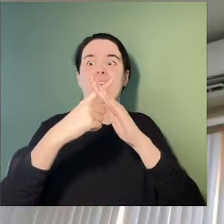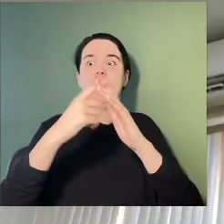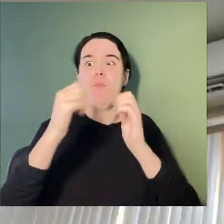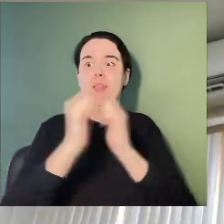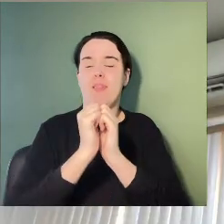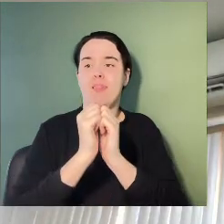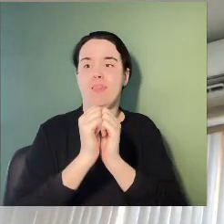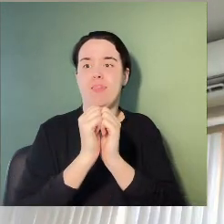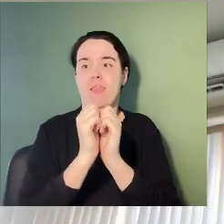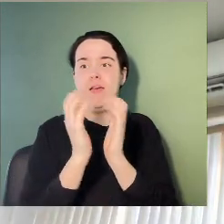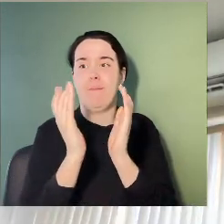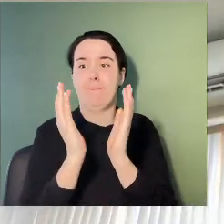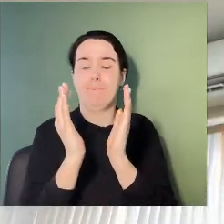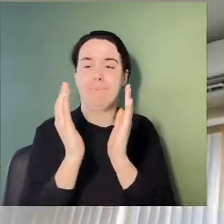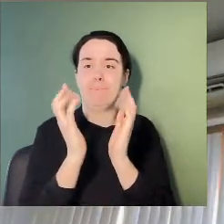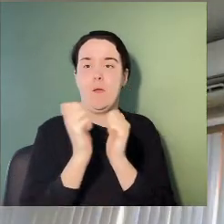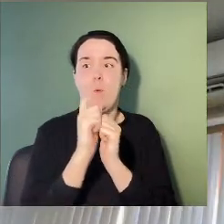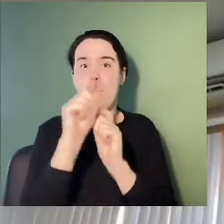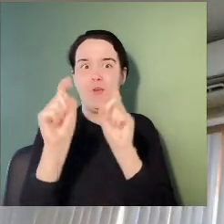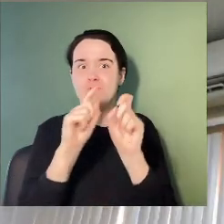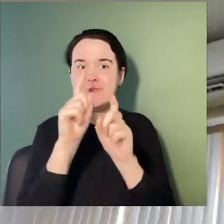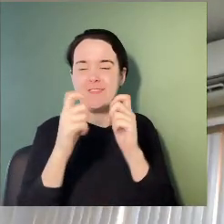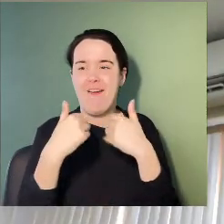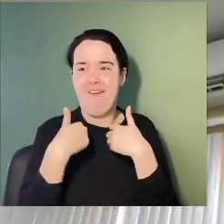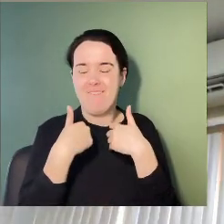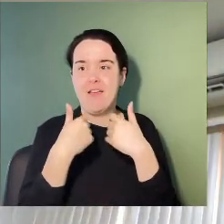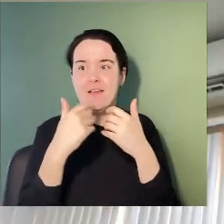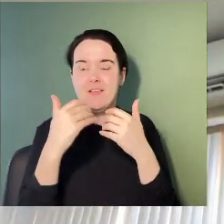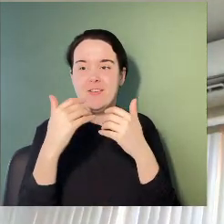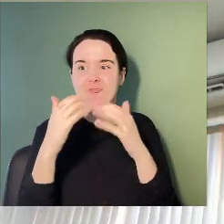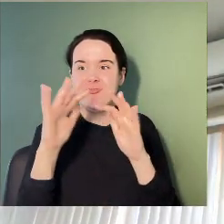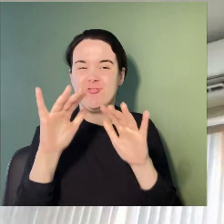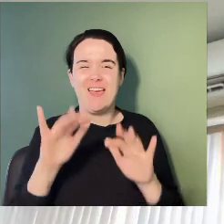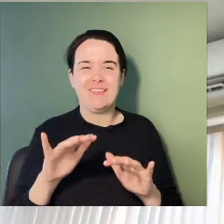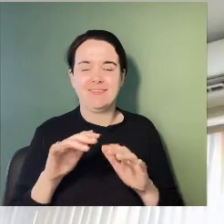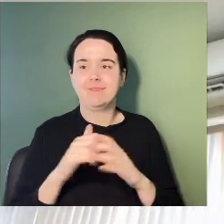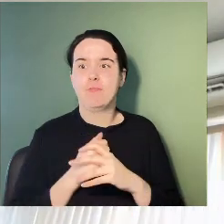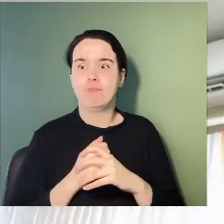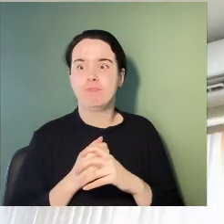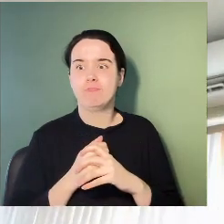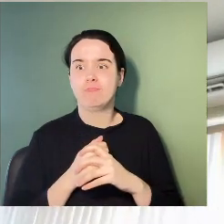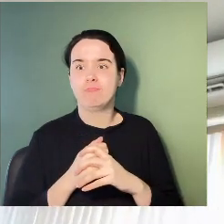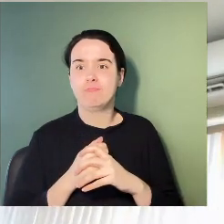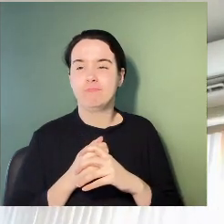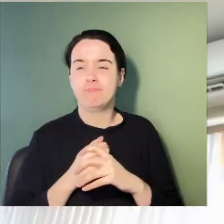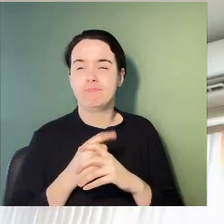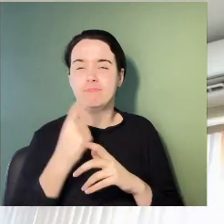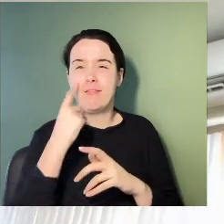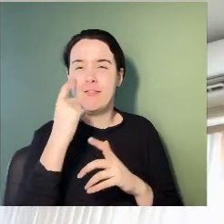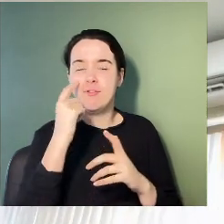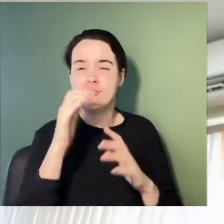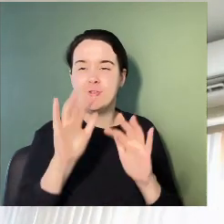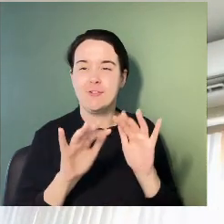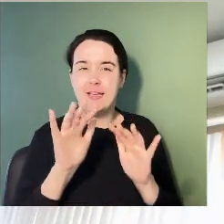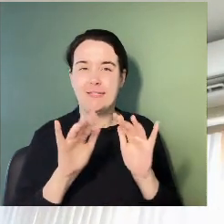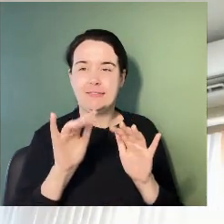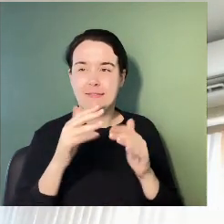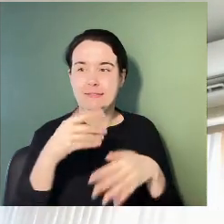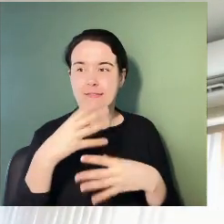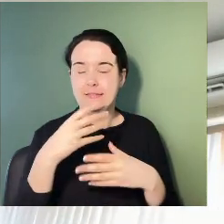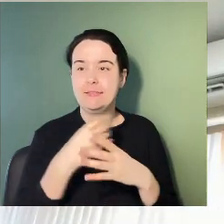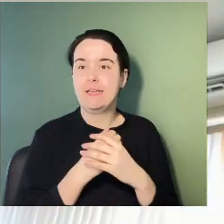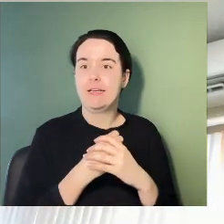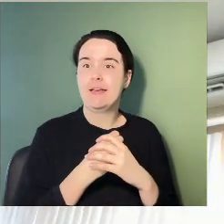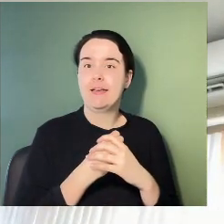with the questions in our chat box from our chat room.